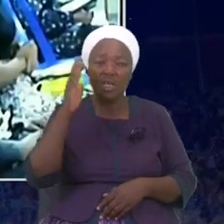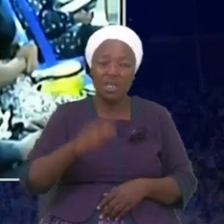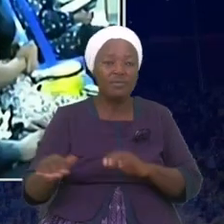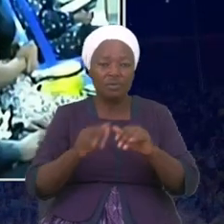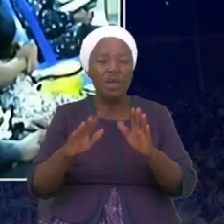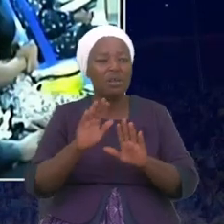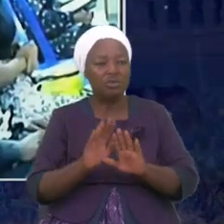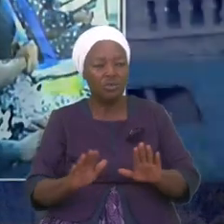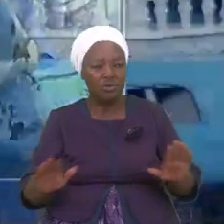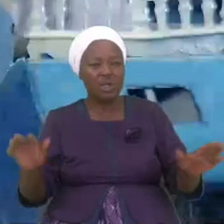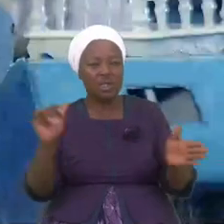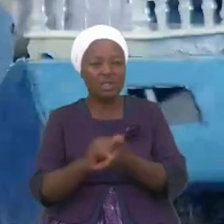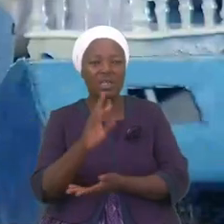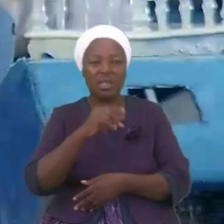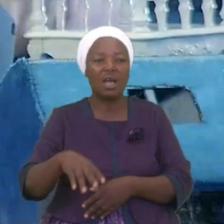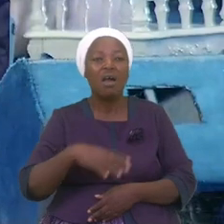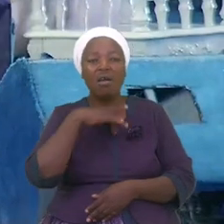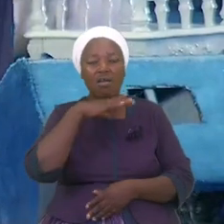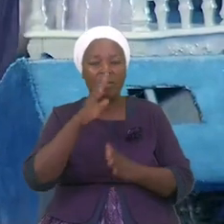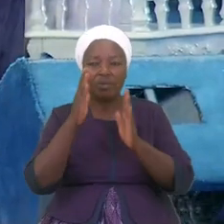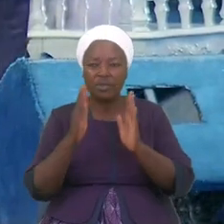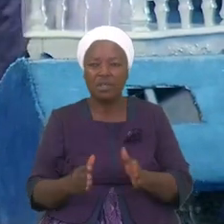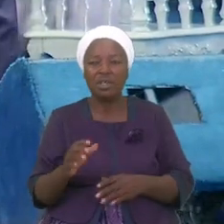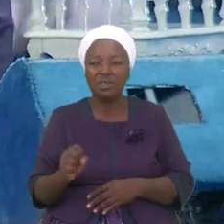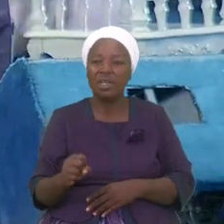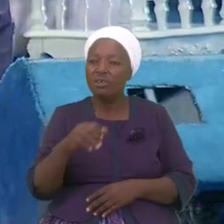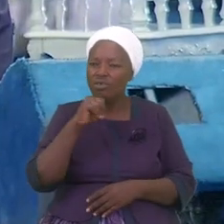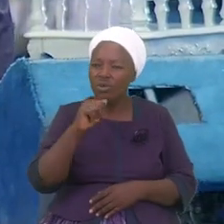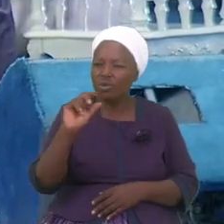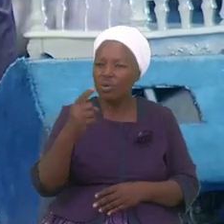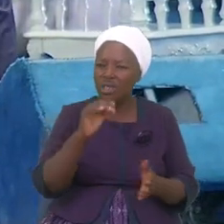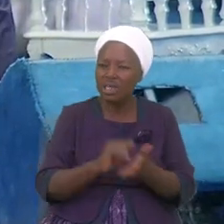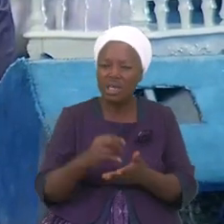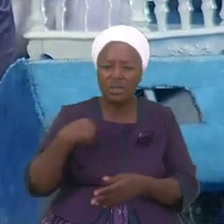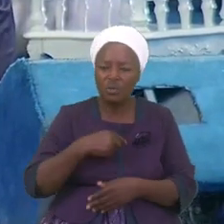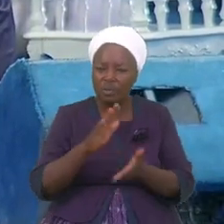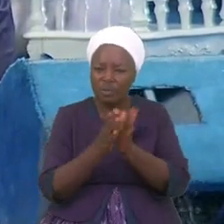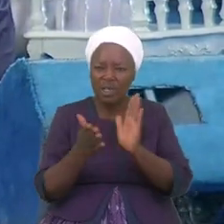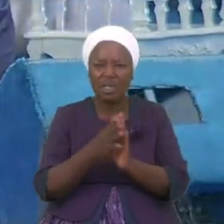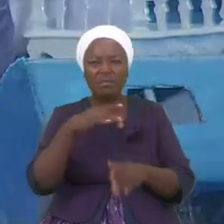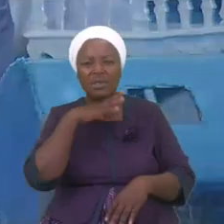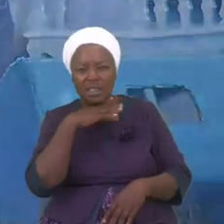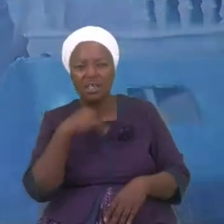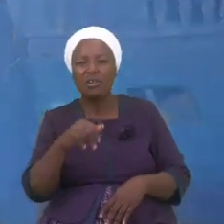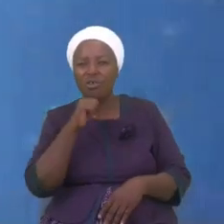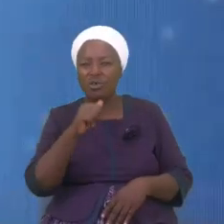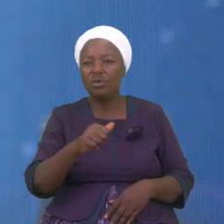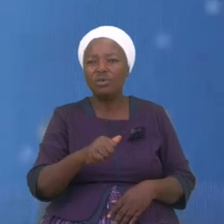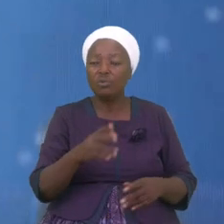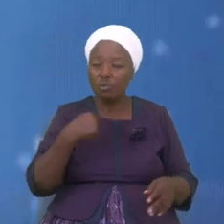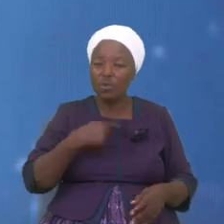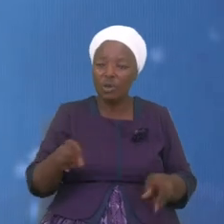are corruptors. Not only that, we became corrupt, we also became teachers